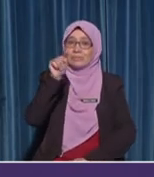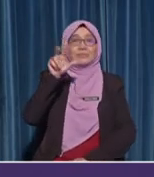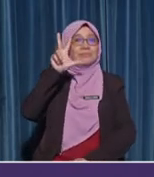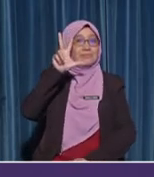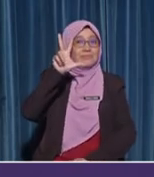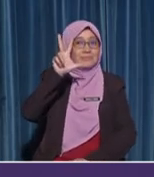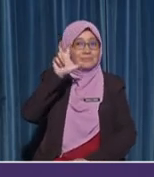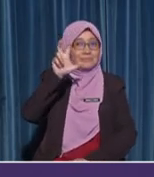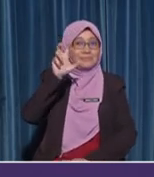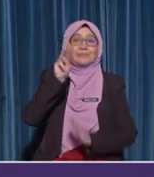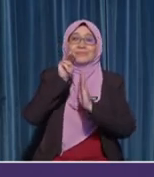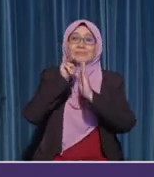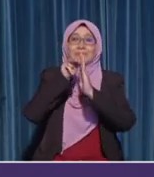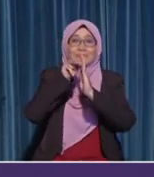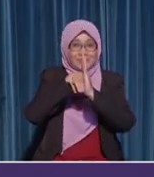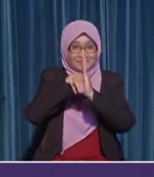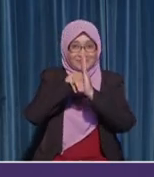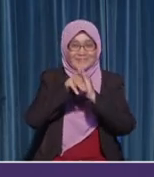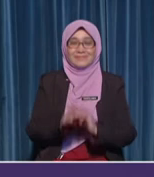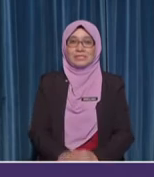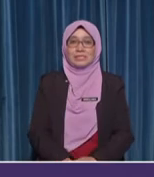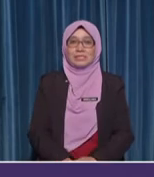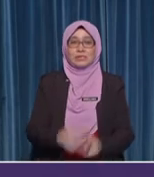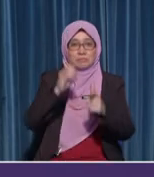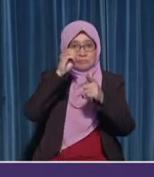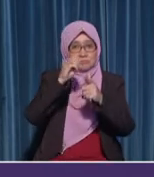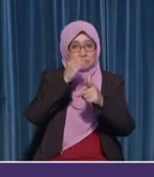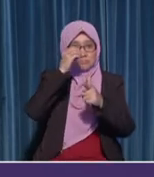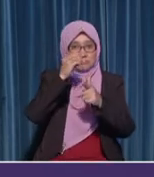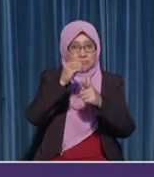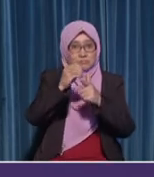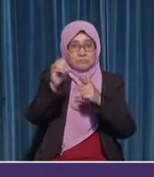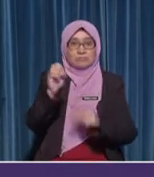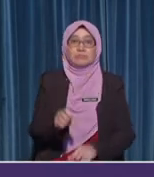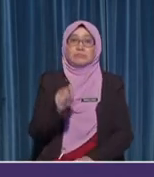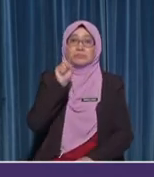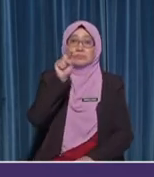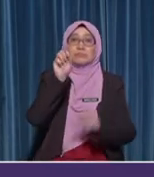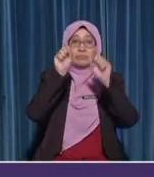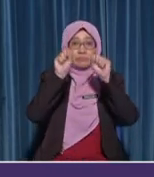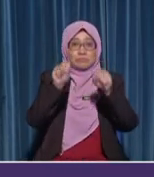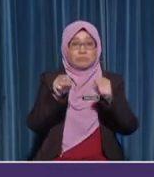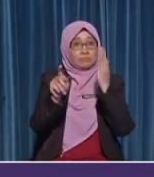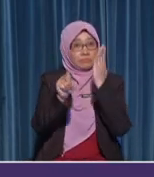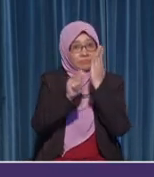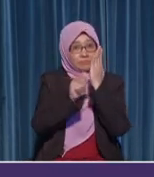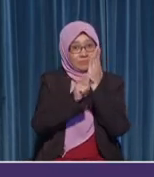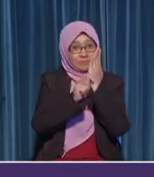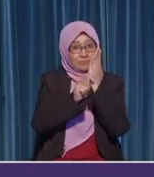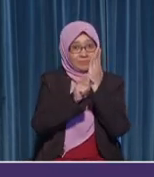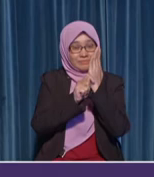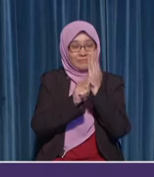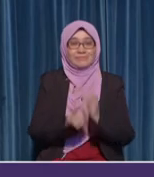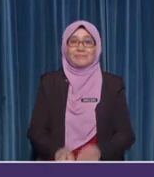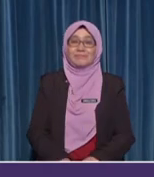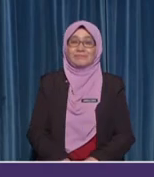30 minutes. Or you can use the addition to get the answer.